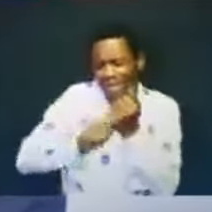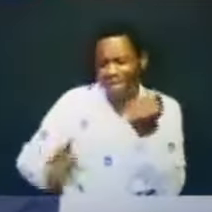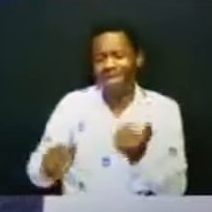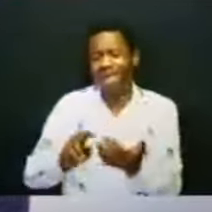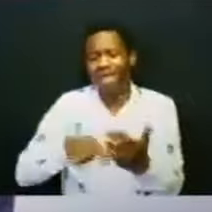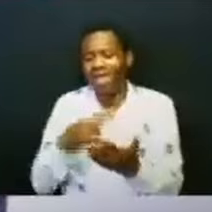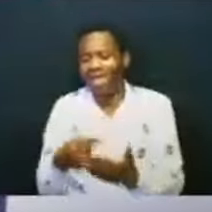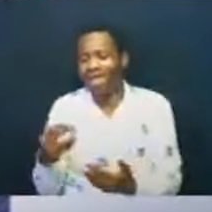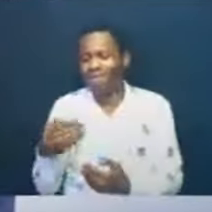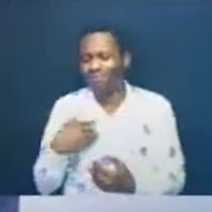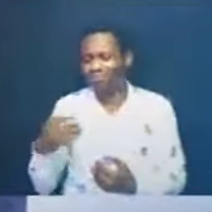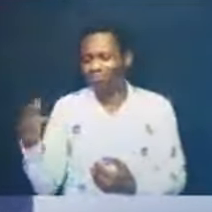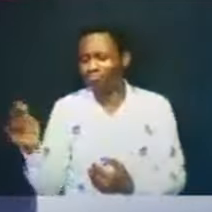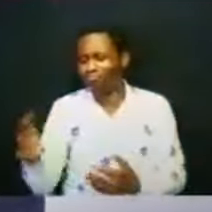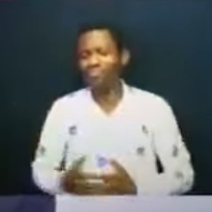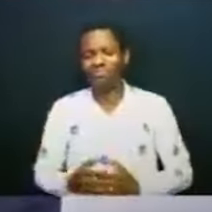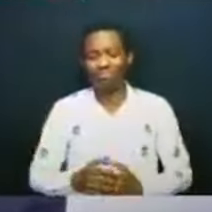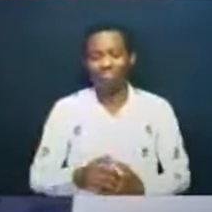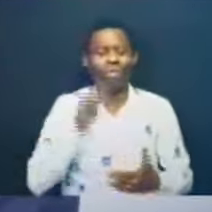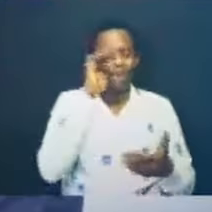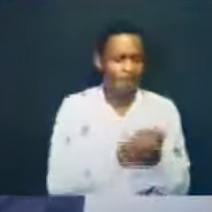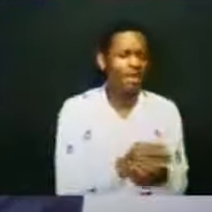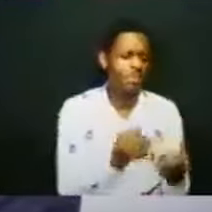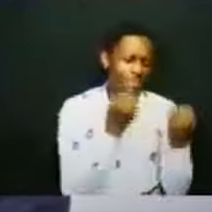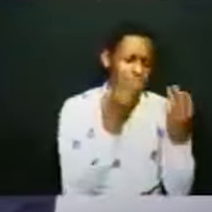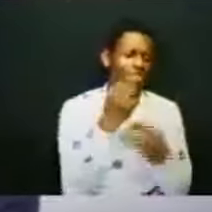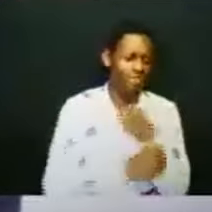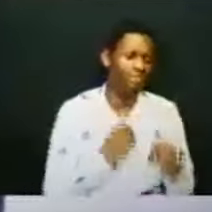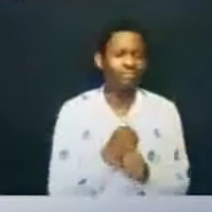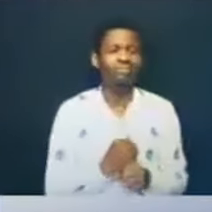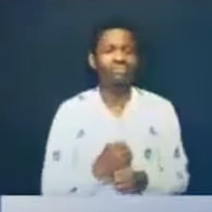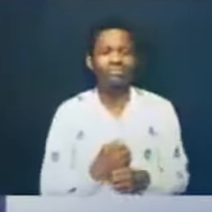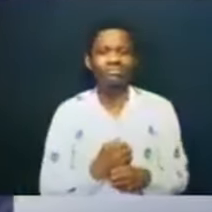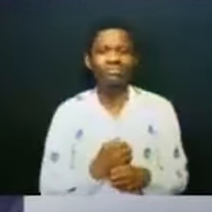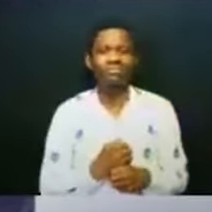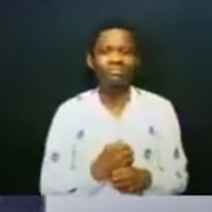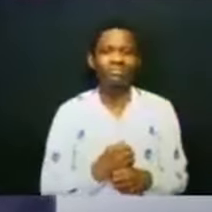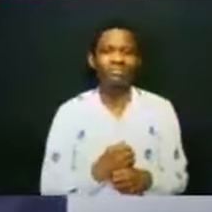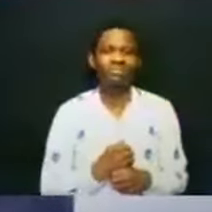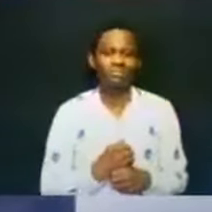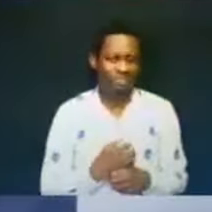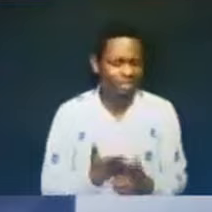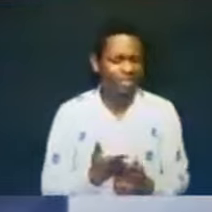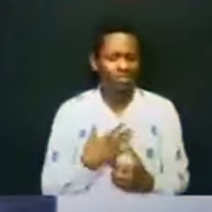adultery. He's been married for many years. And according to him, he's been naming